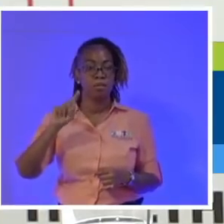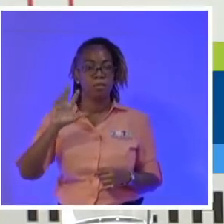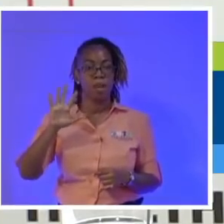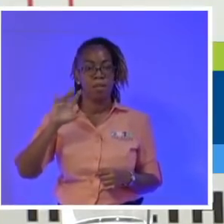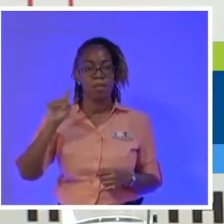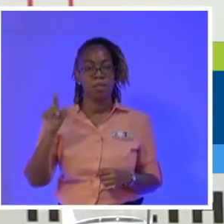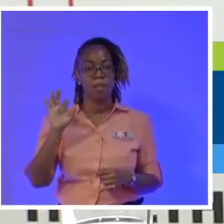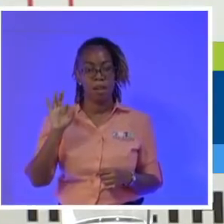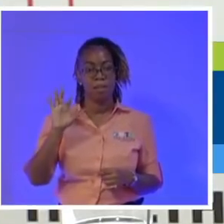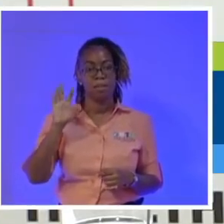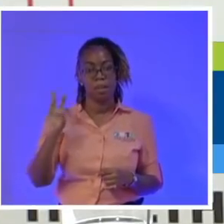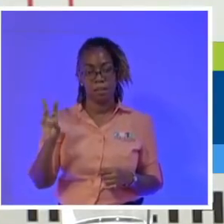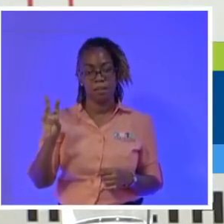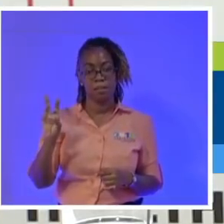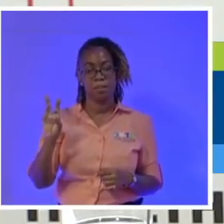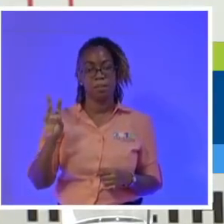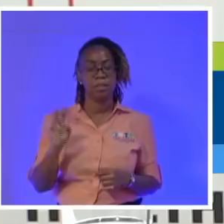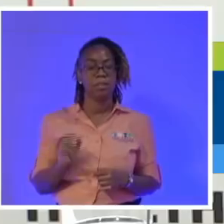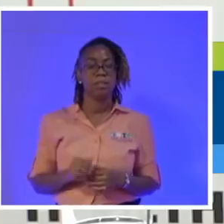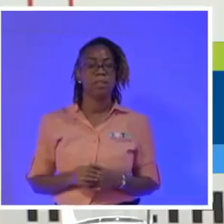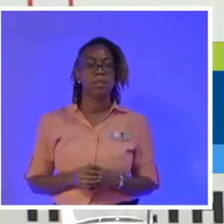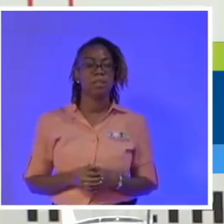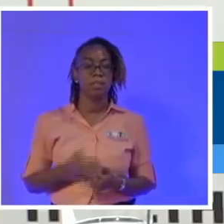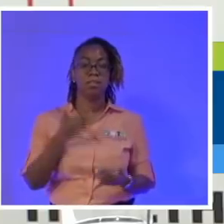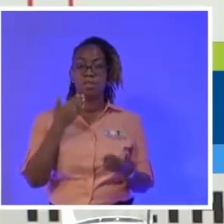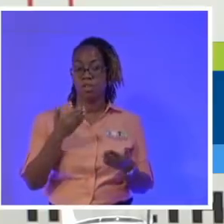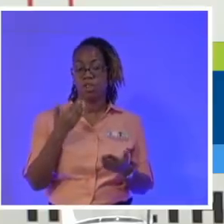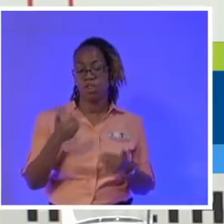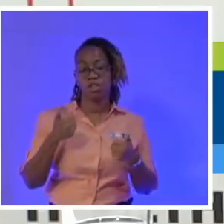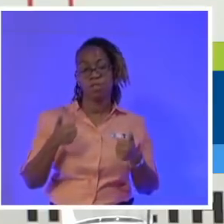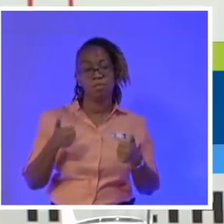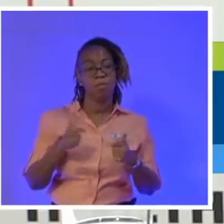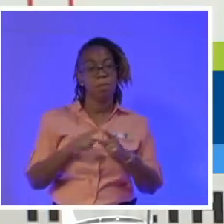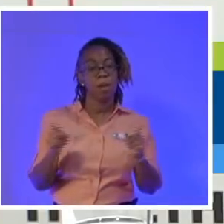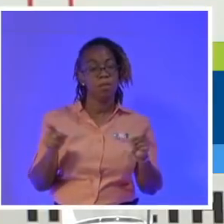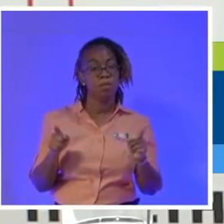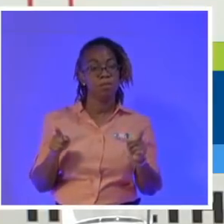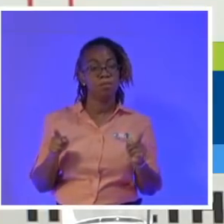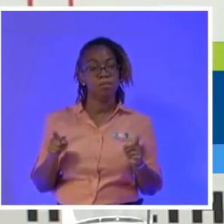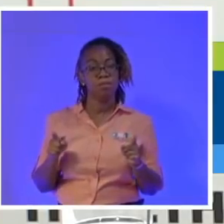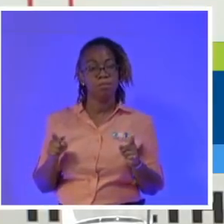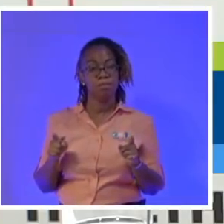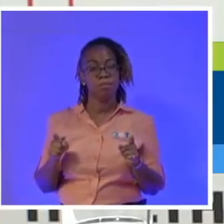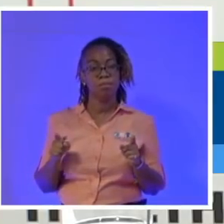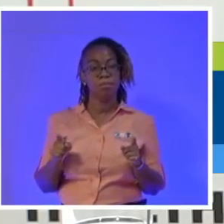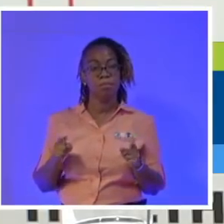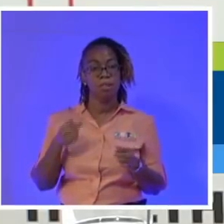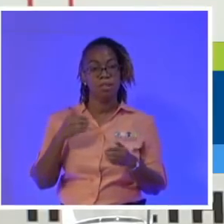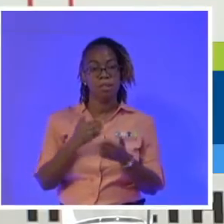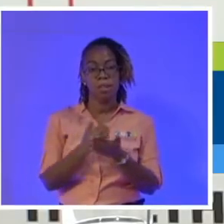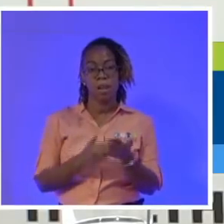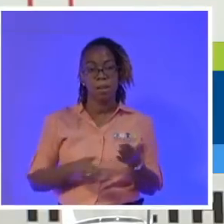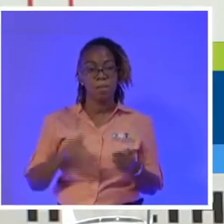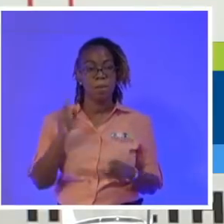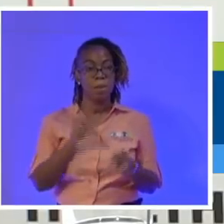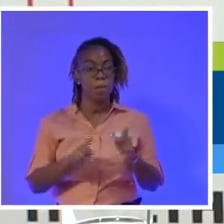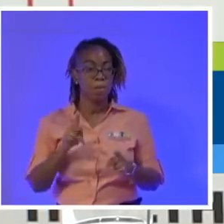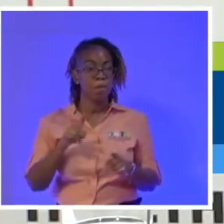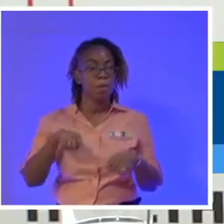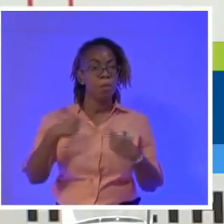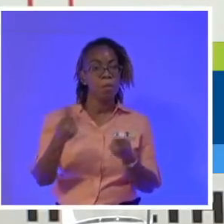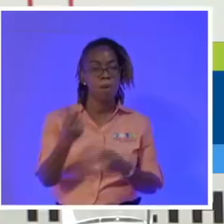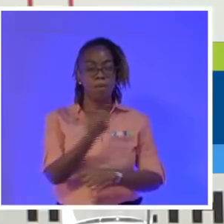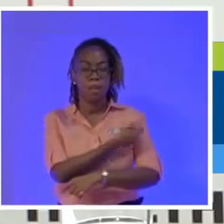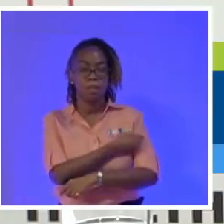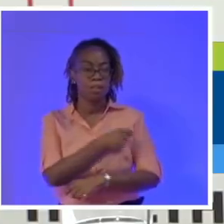1,596. So that's a good sign. But remember, some public officers are accessing vaccines at other sites where we are